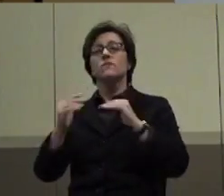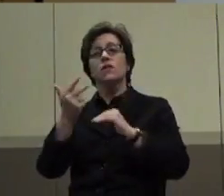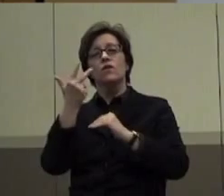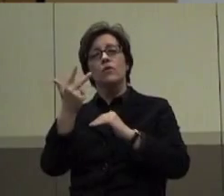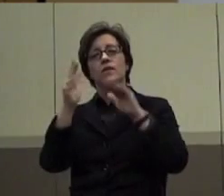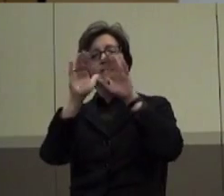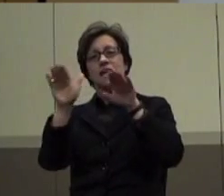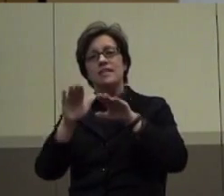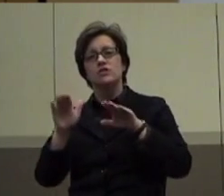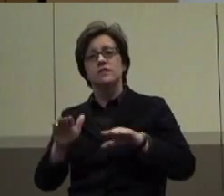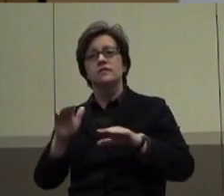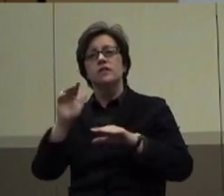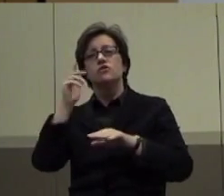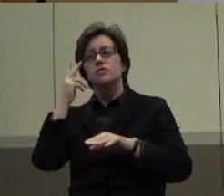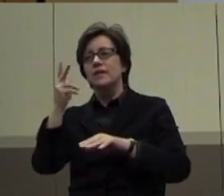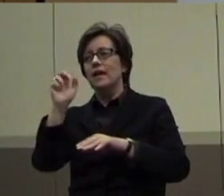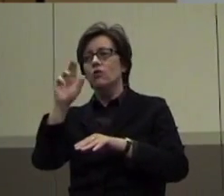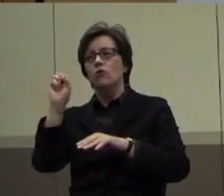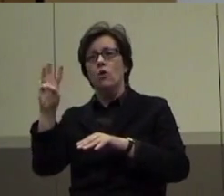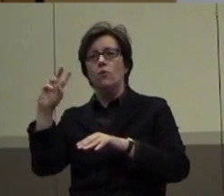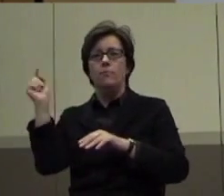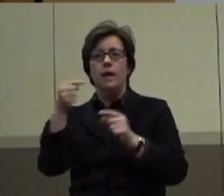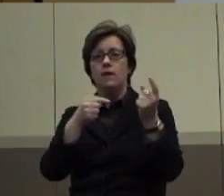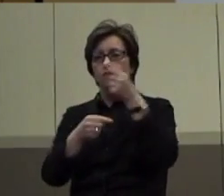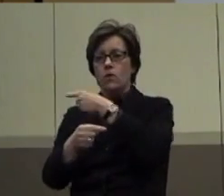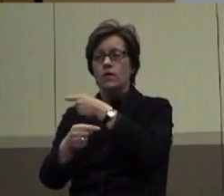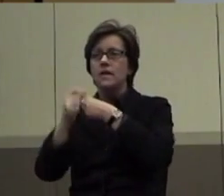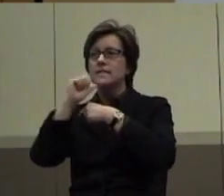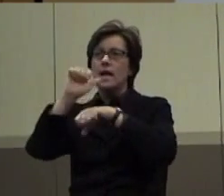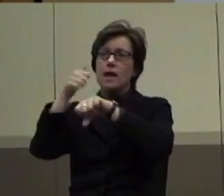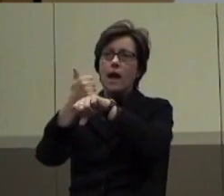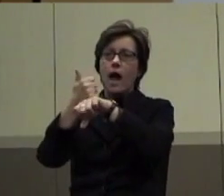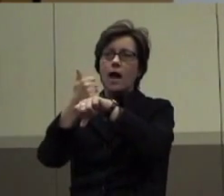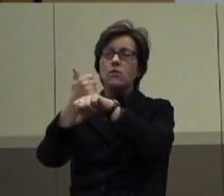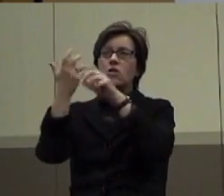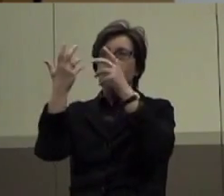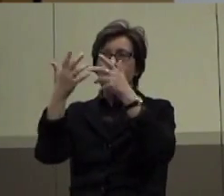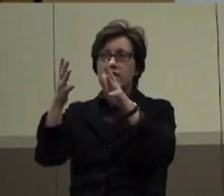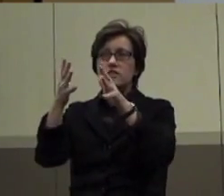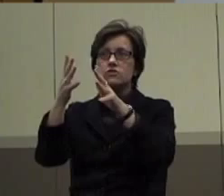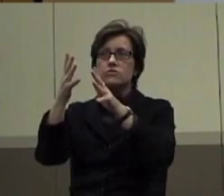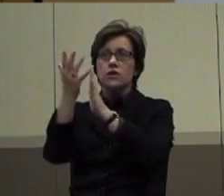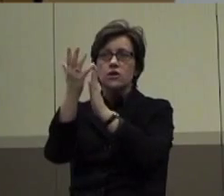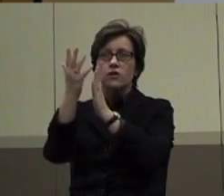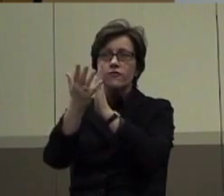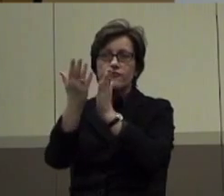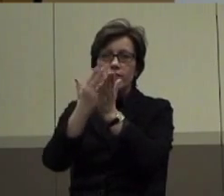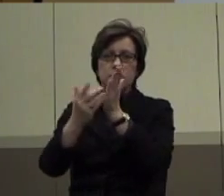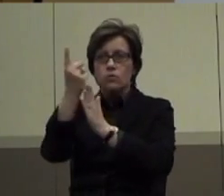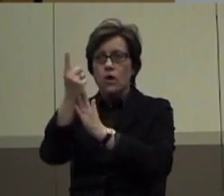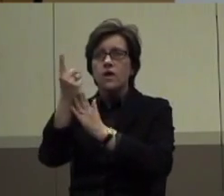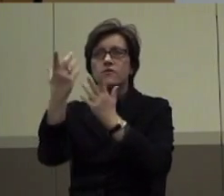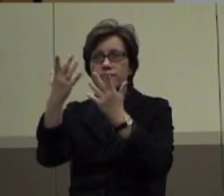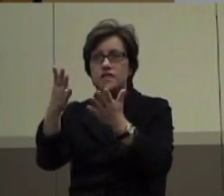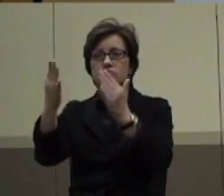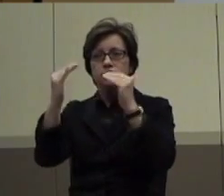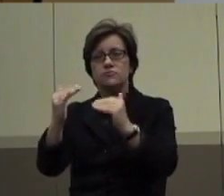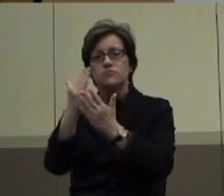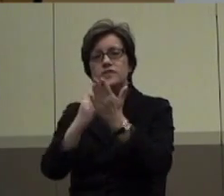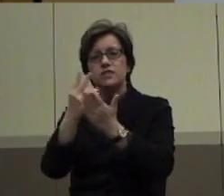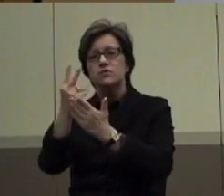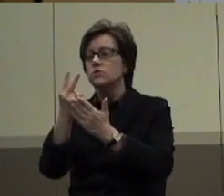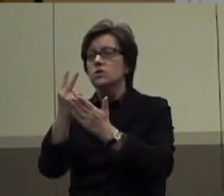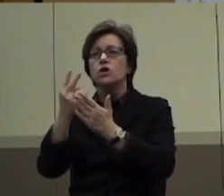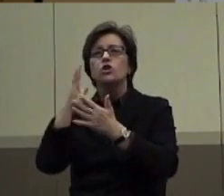lockstep process. You don't stay in phase 1. Okay, good, phase 1 is done. Now I can move to phase 2. You will find